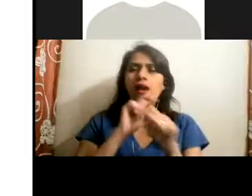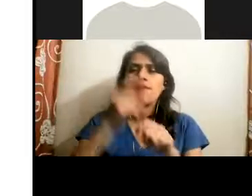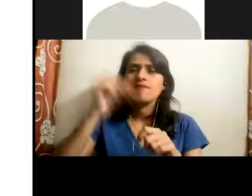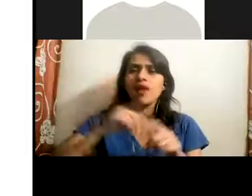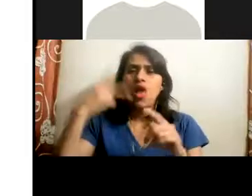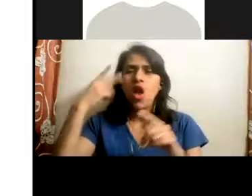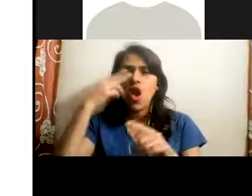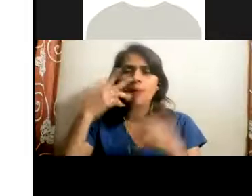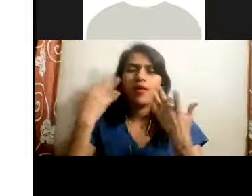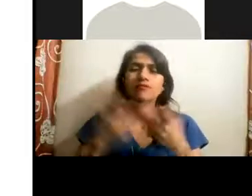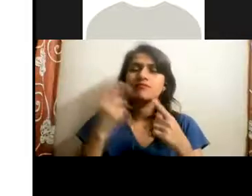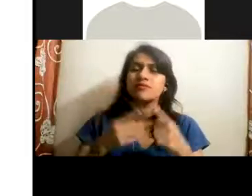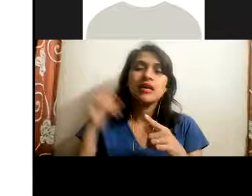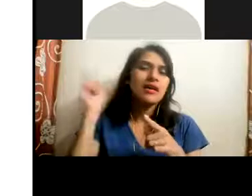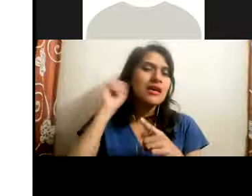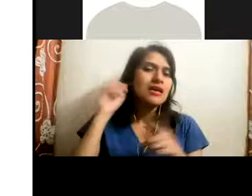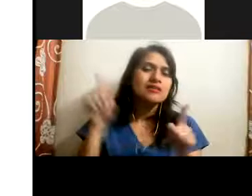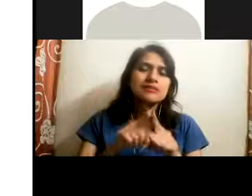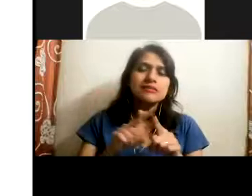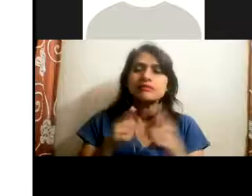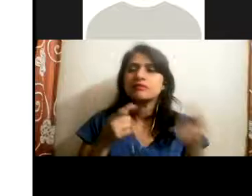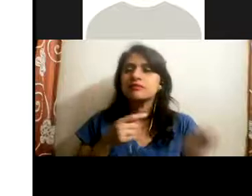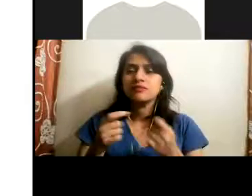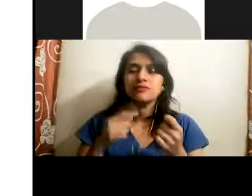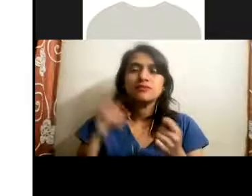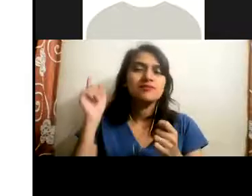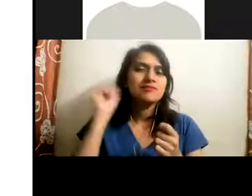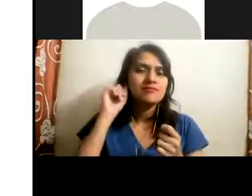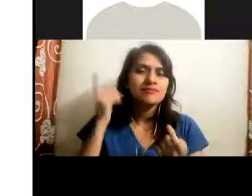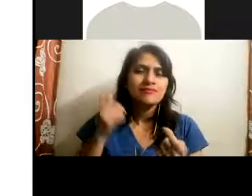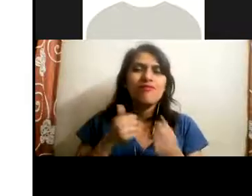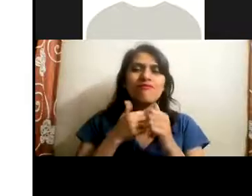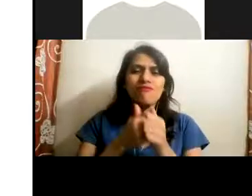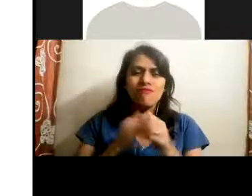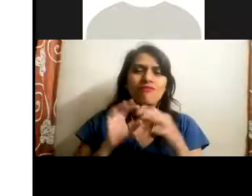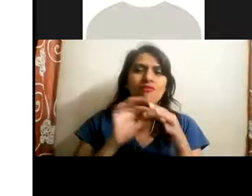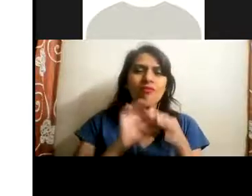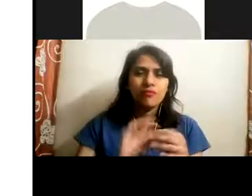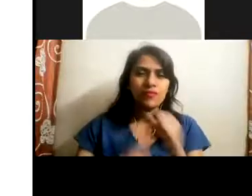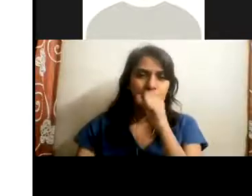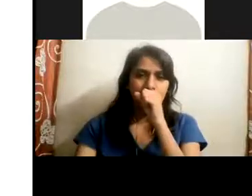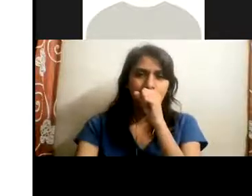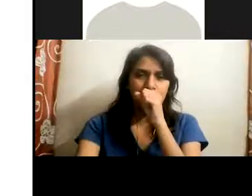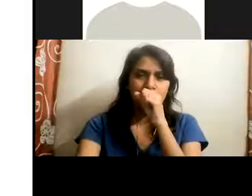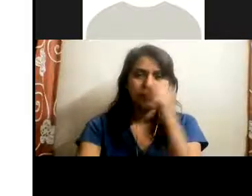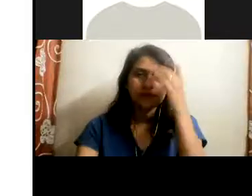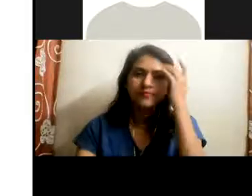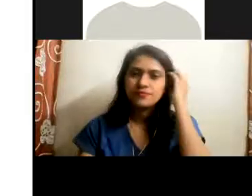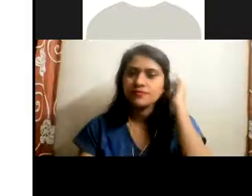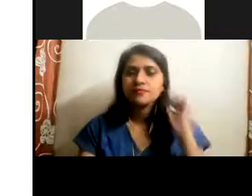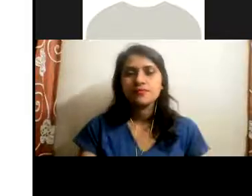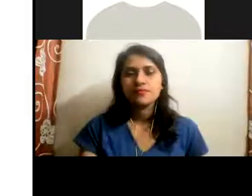prevention and controlling blindness and deafness from a clinical approach. And we have the